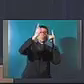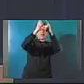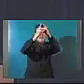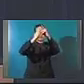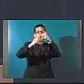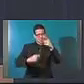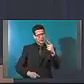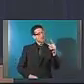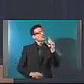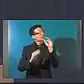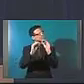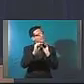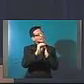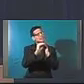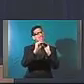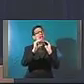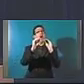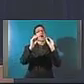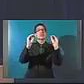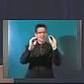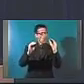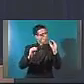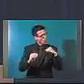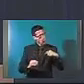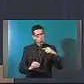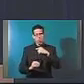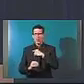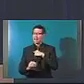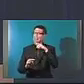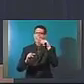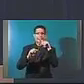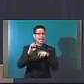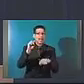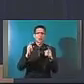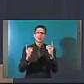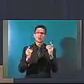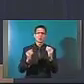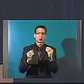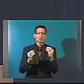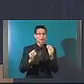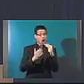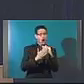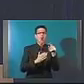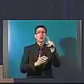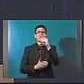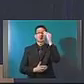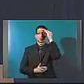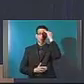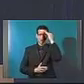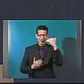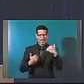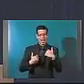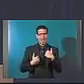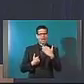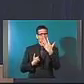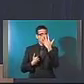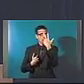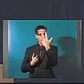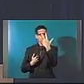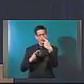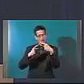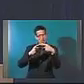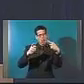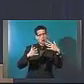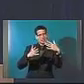it, there is nothing we can't do. Now, all of you know I have 3 opponents in